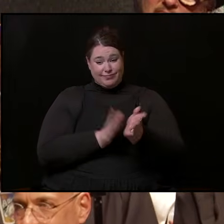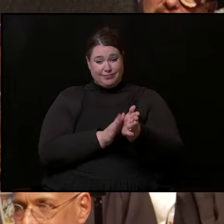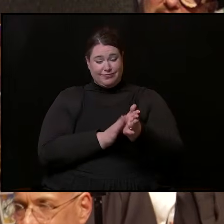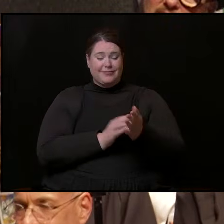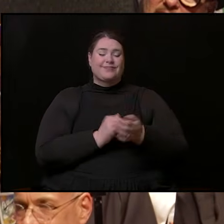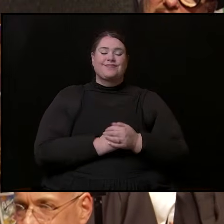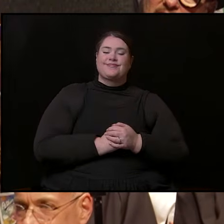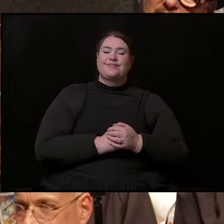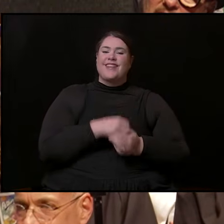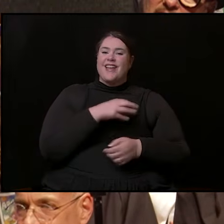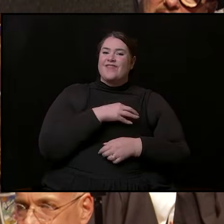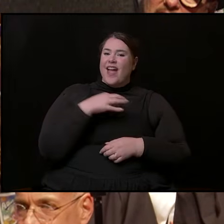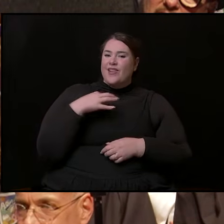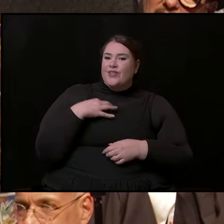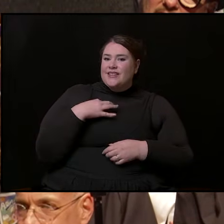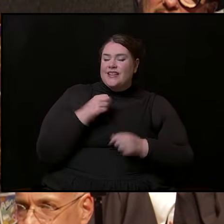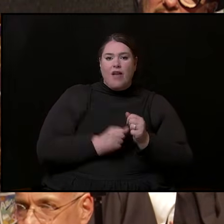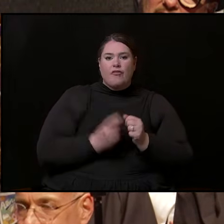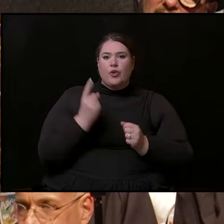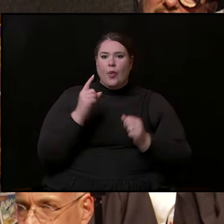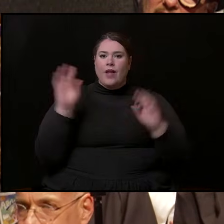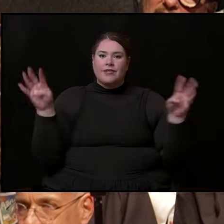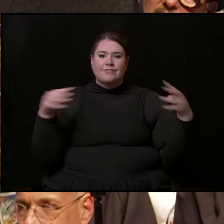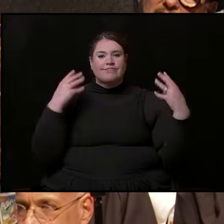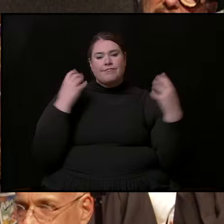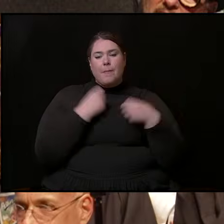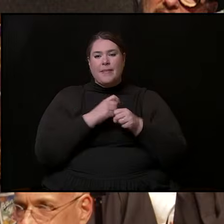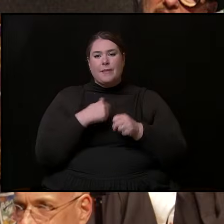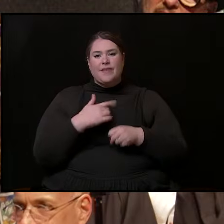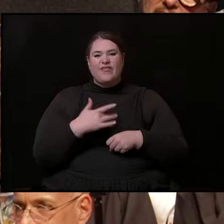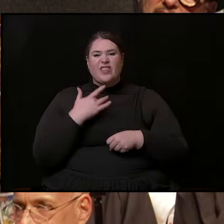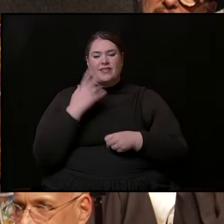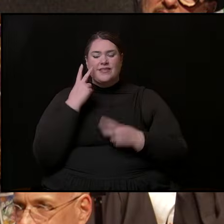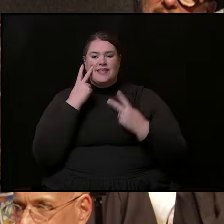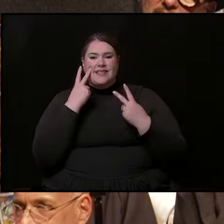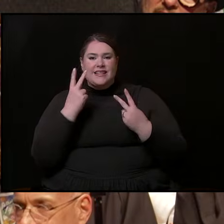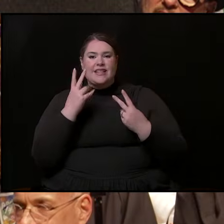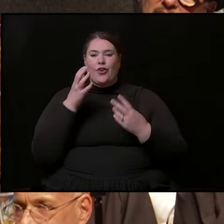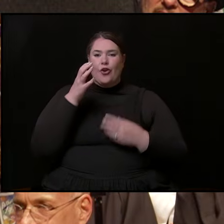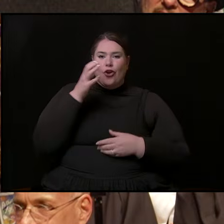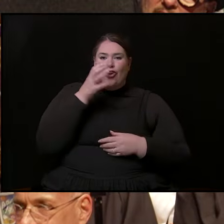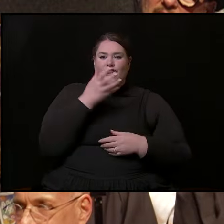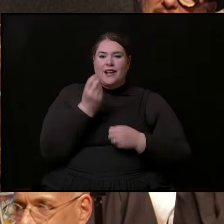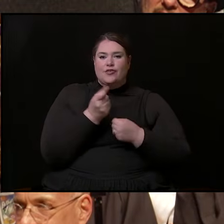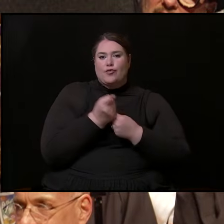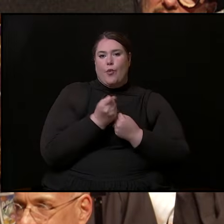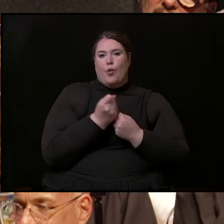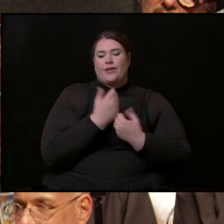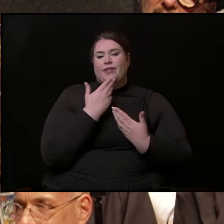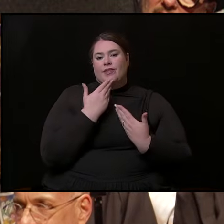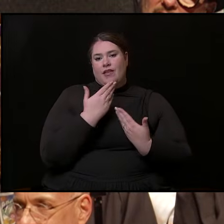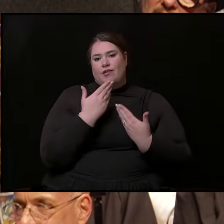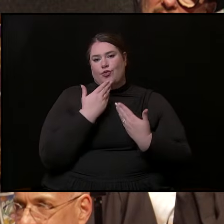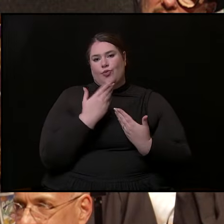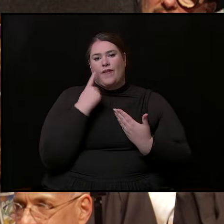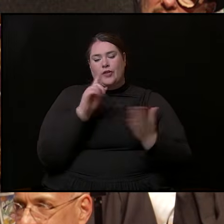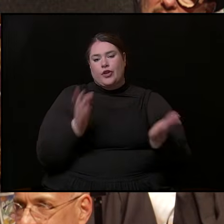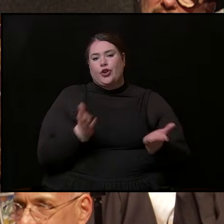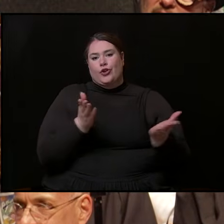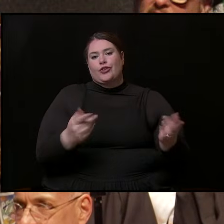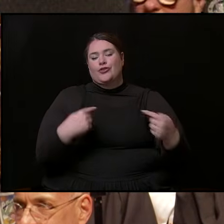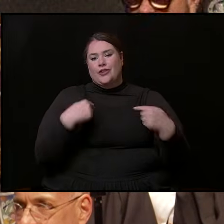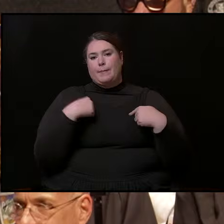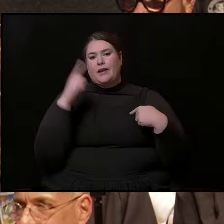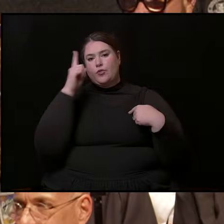faculty, everyone who made me feel seen, heard, and supported. Thank you for pouring into me, for encouraging me to